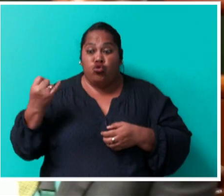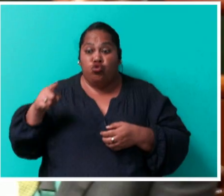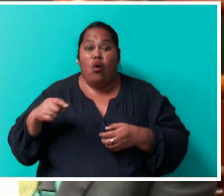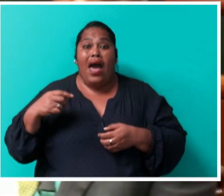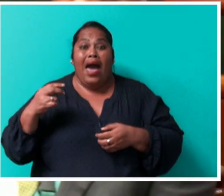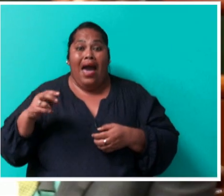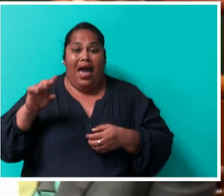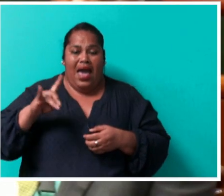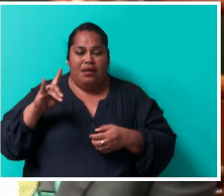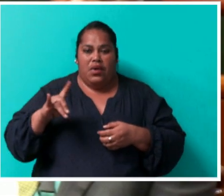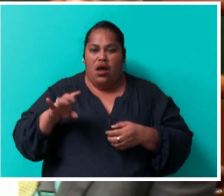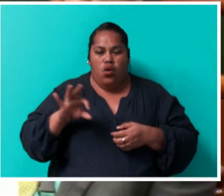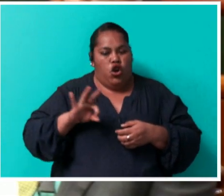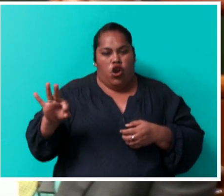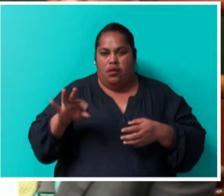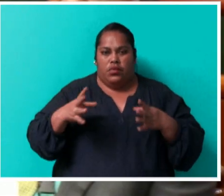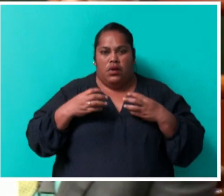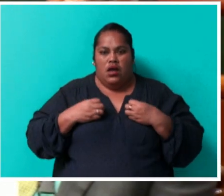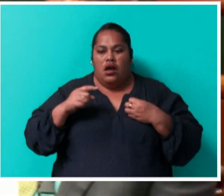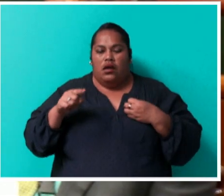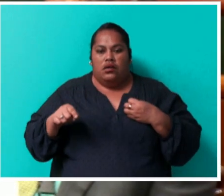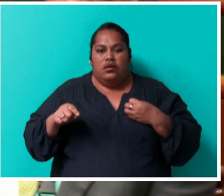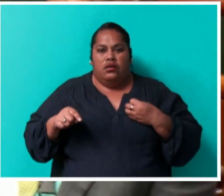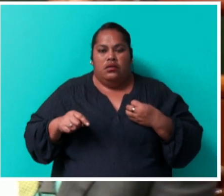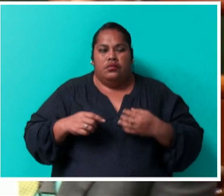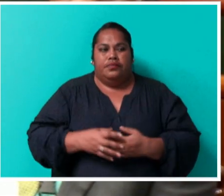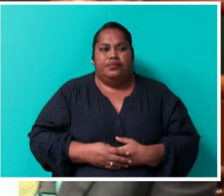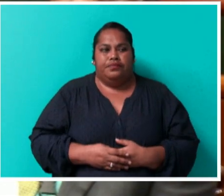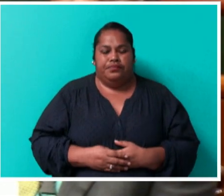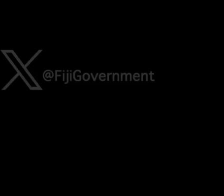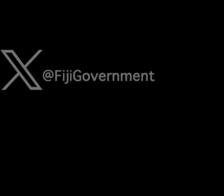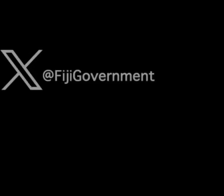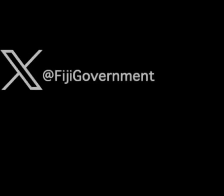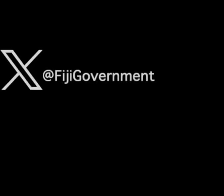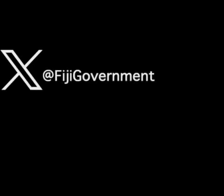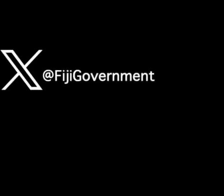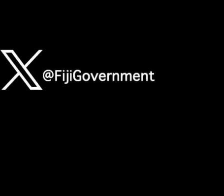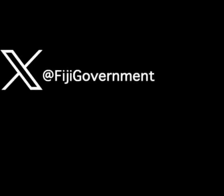firm, lawful, and ongoing. Naivalurua.